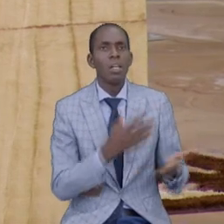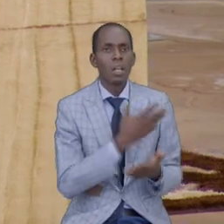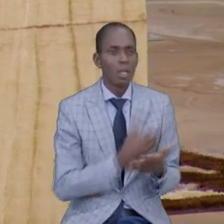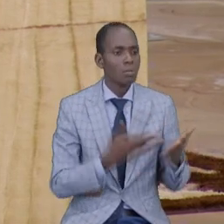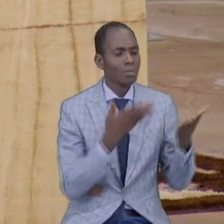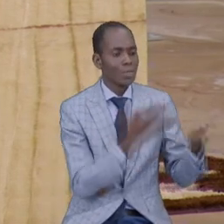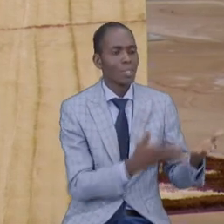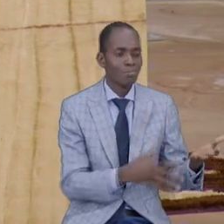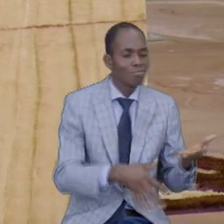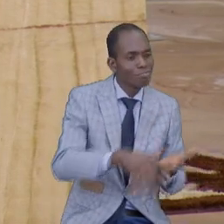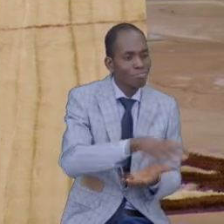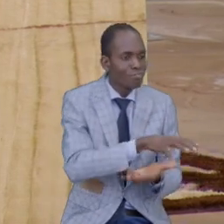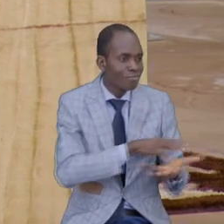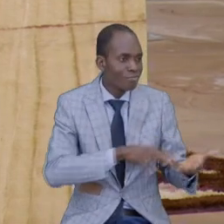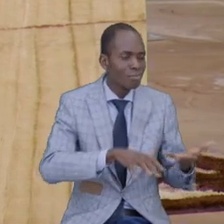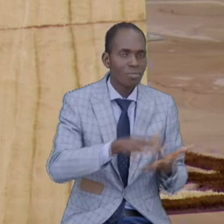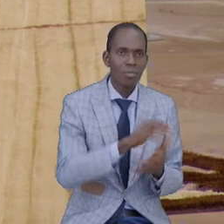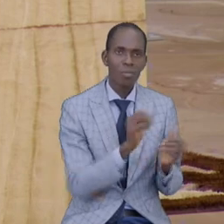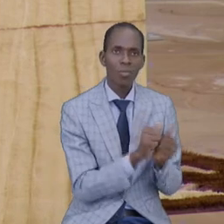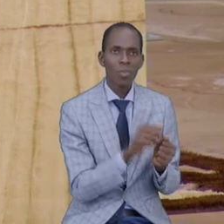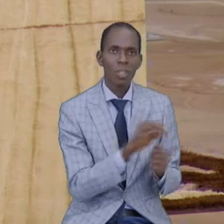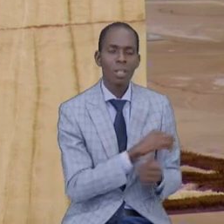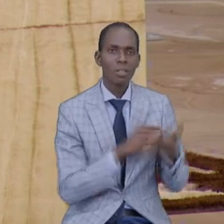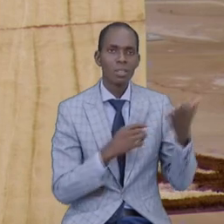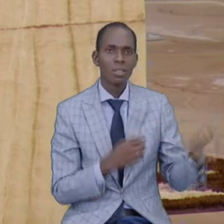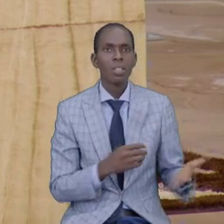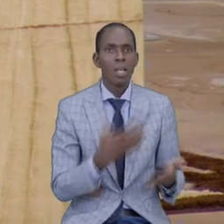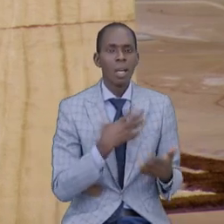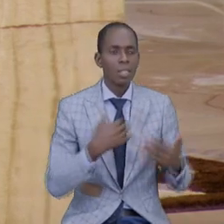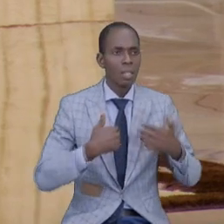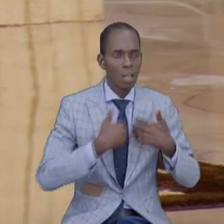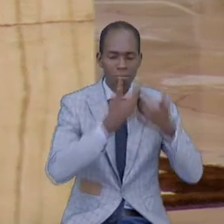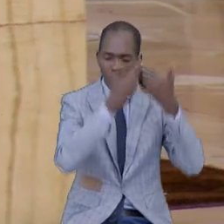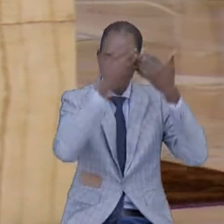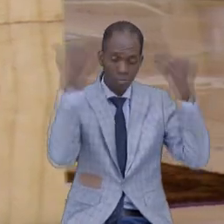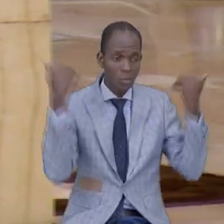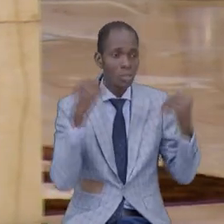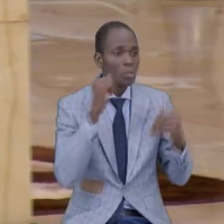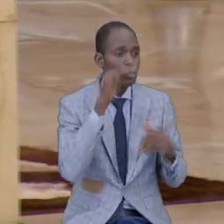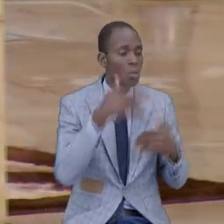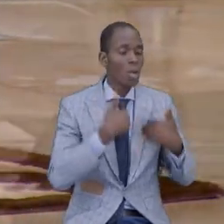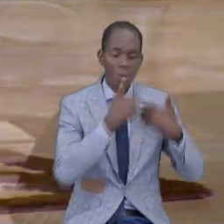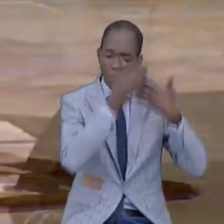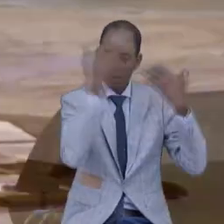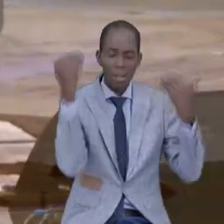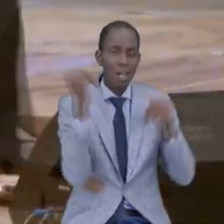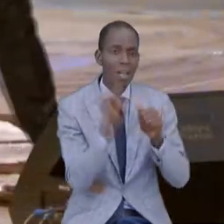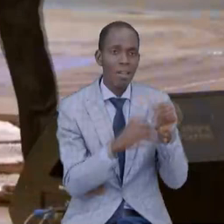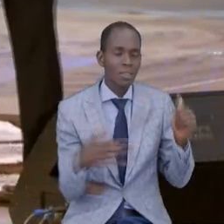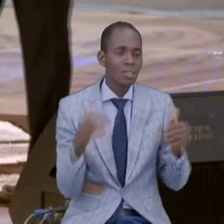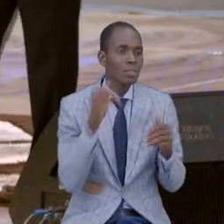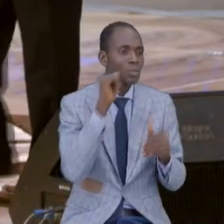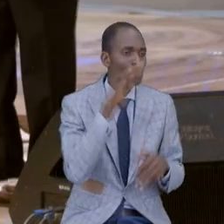with them doing this and doing that. And he has forgotten, or she has forgotten, everything she